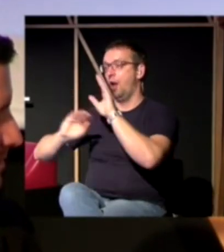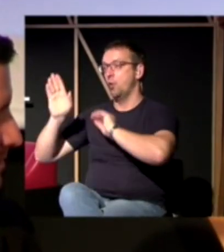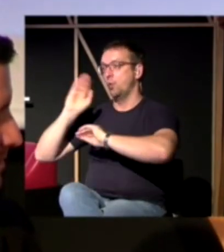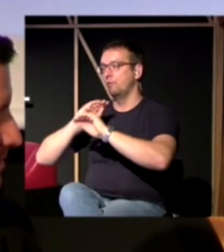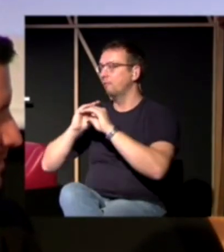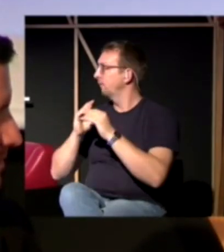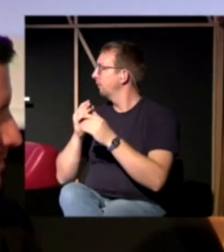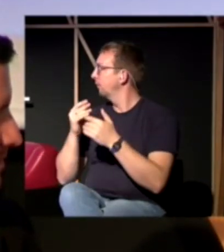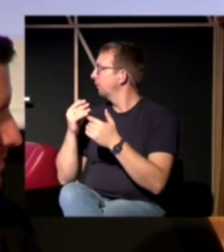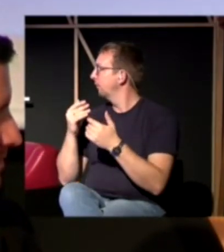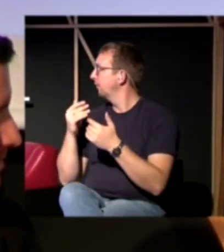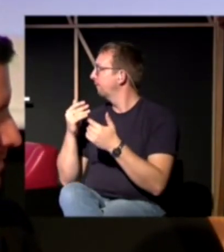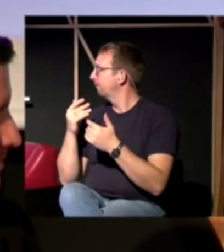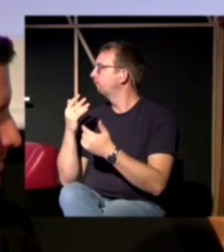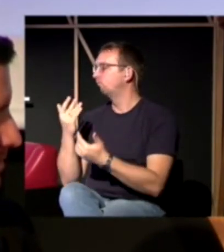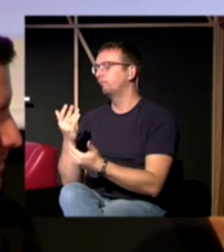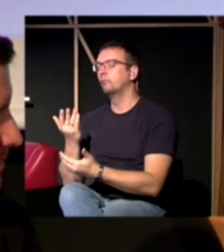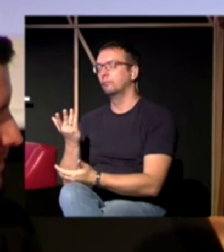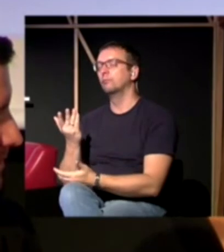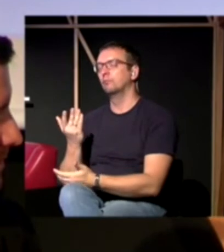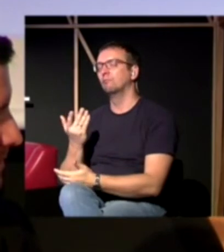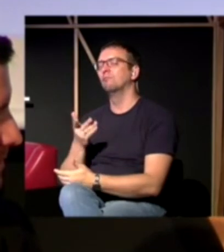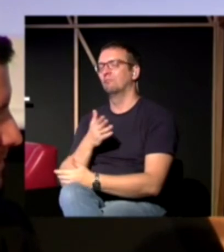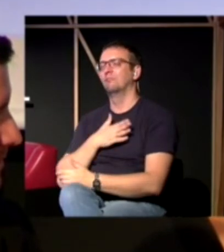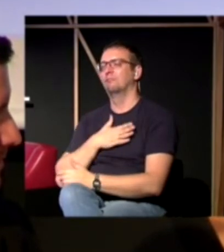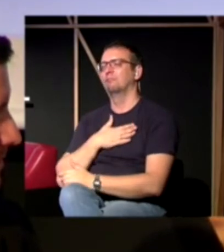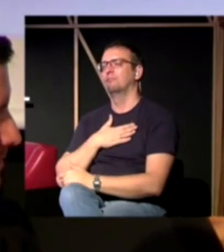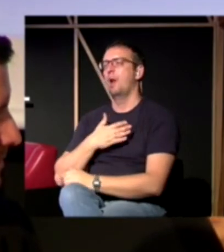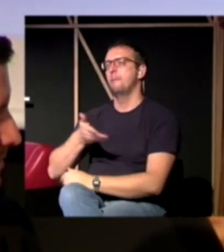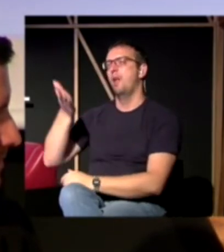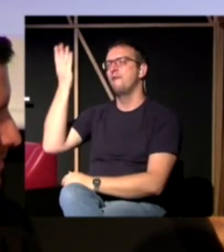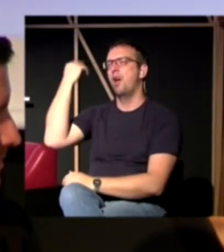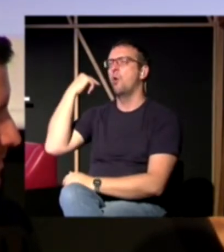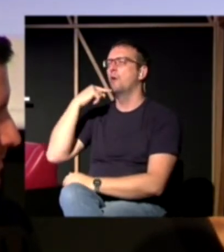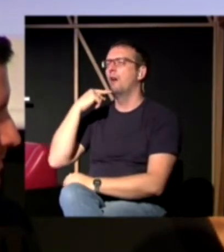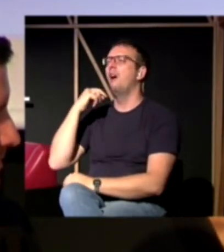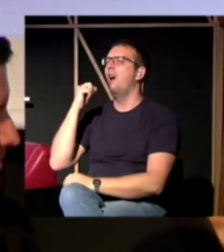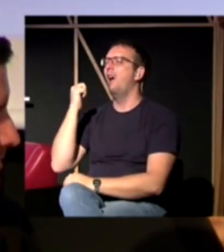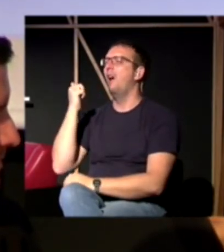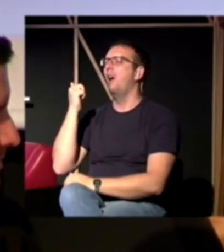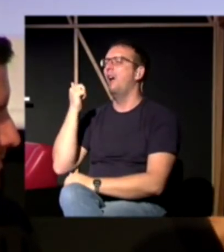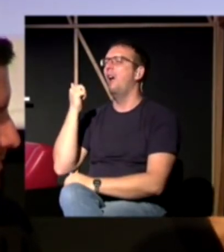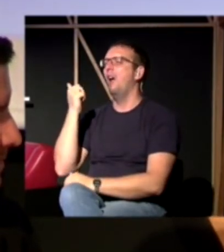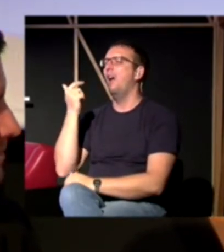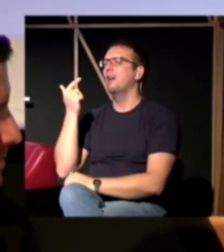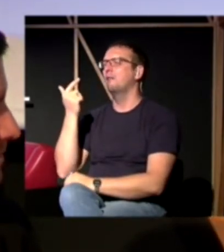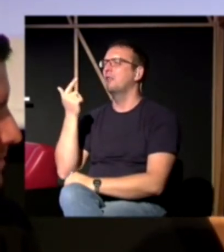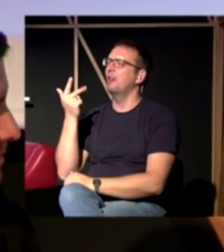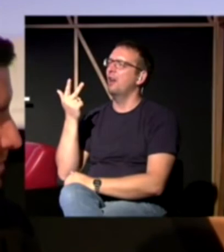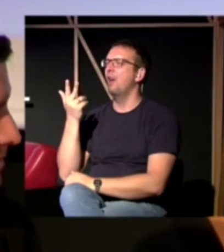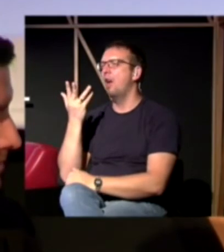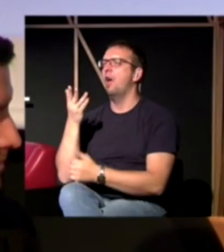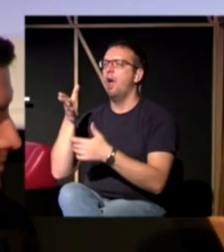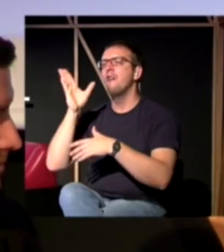some lessons learned. The promotion of ADC services is equally important as availability of such